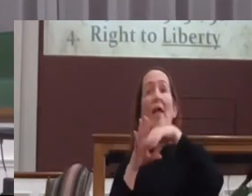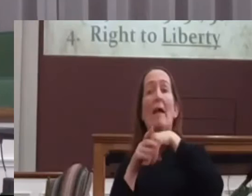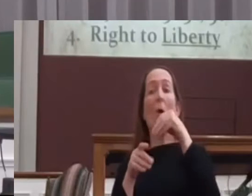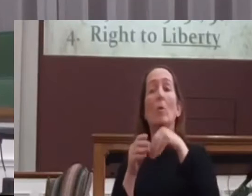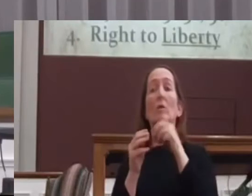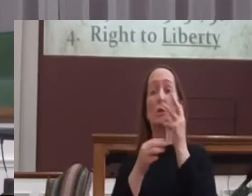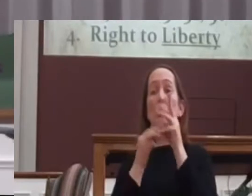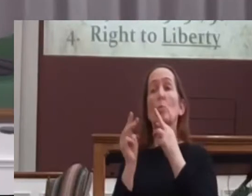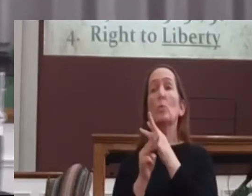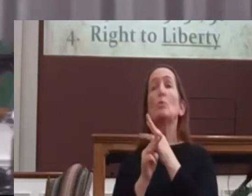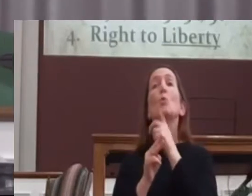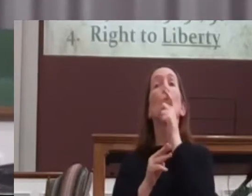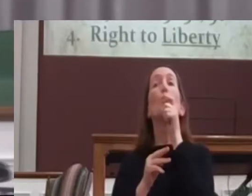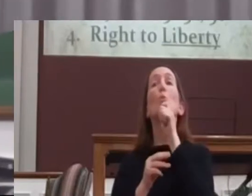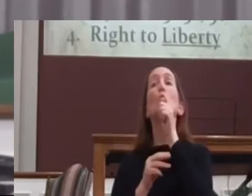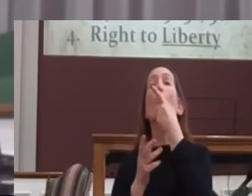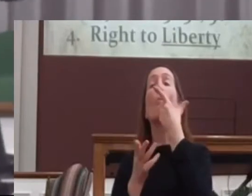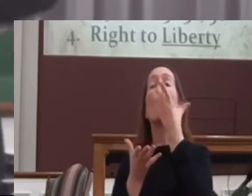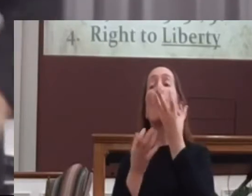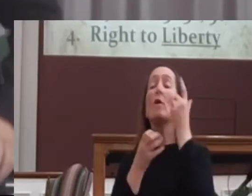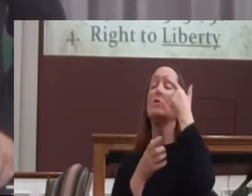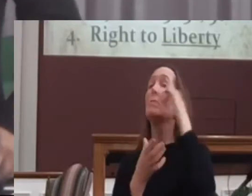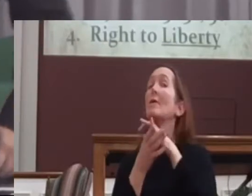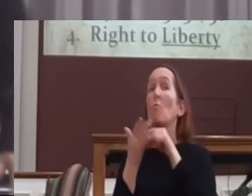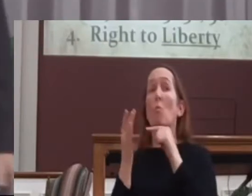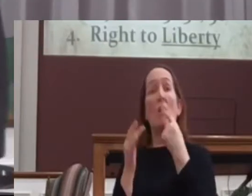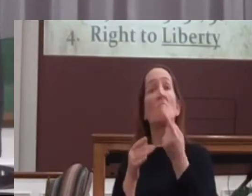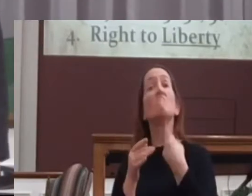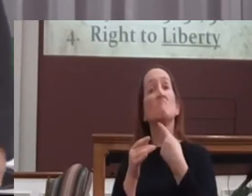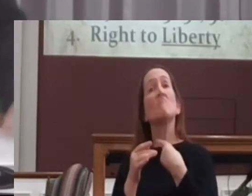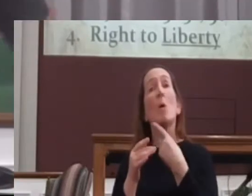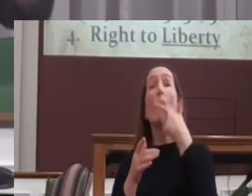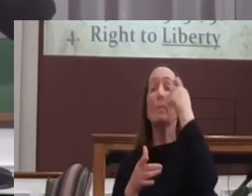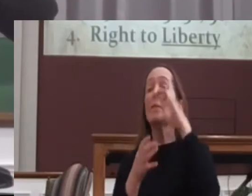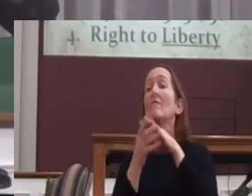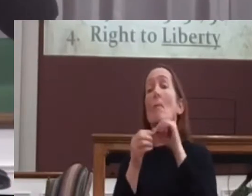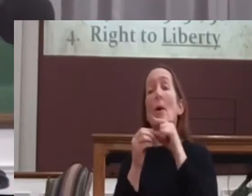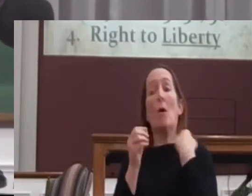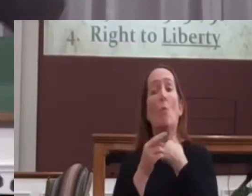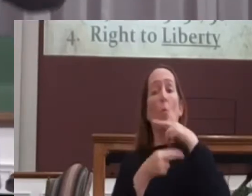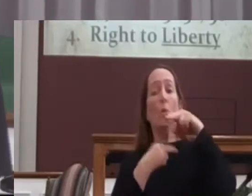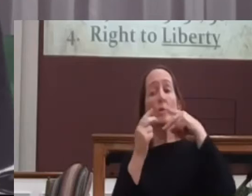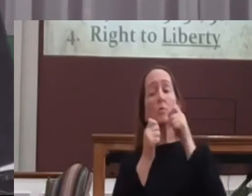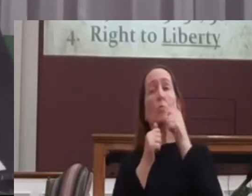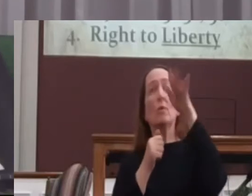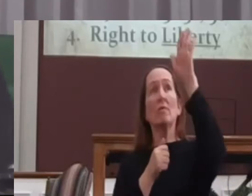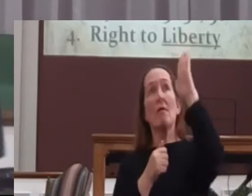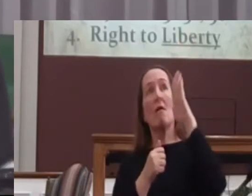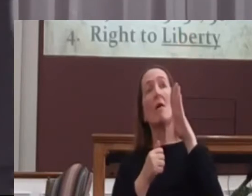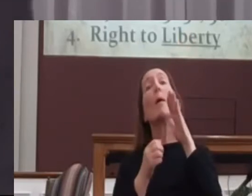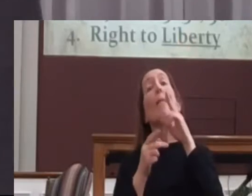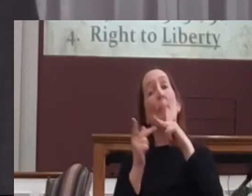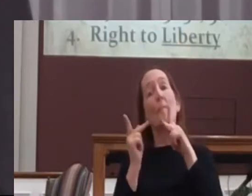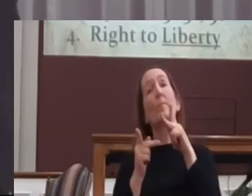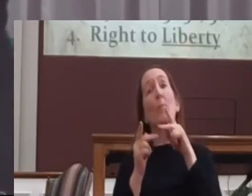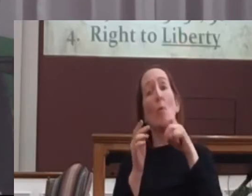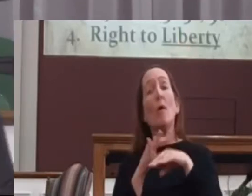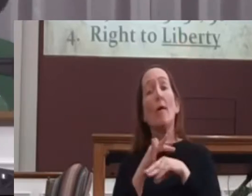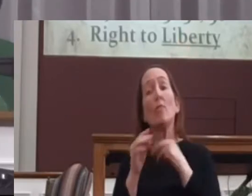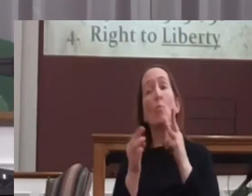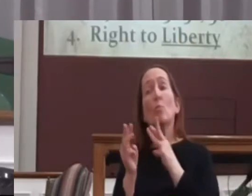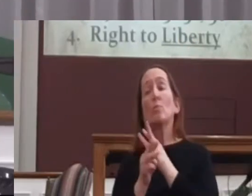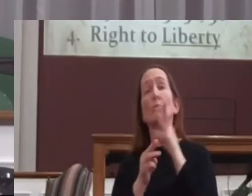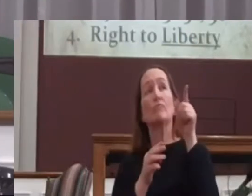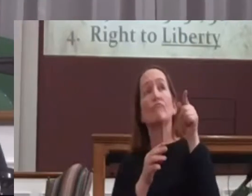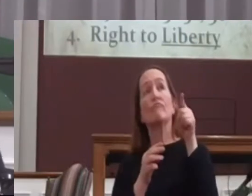Even the people out there who don't want to believe what you and I have chosen to believe about our